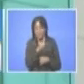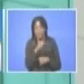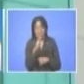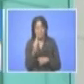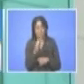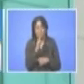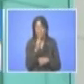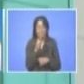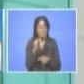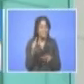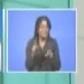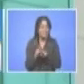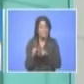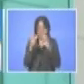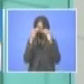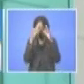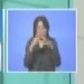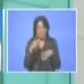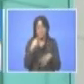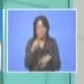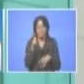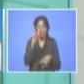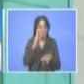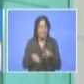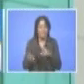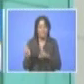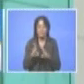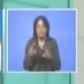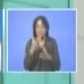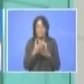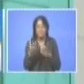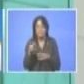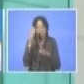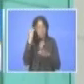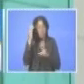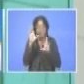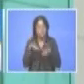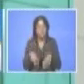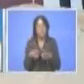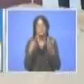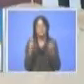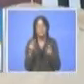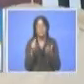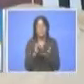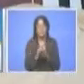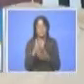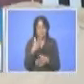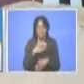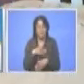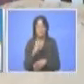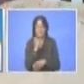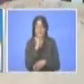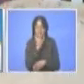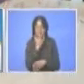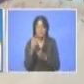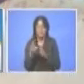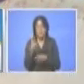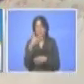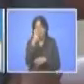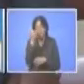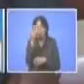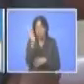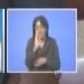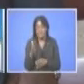not even a teacher, tell you you can't do something that you know you are capable of doing. That was my mistake. Do your best and never